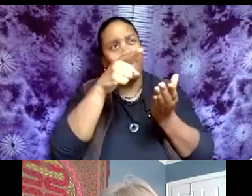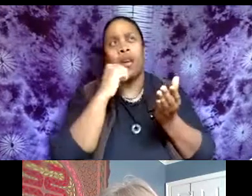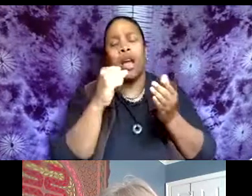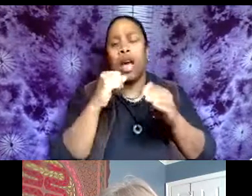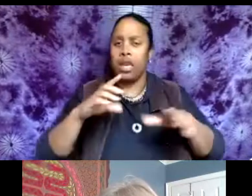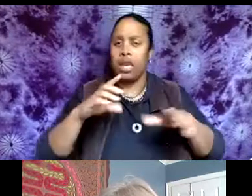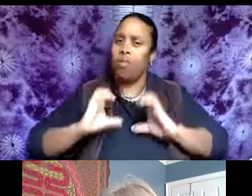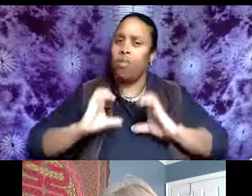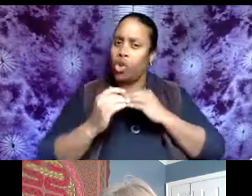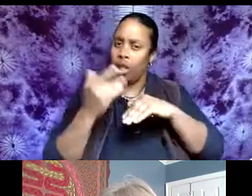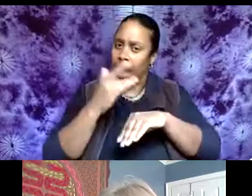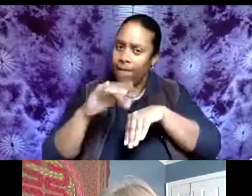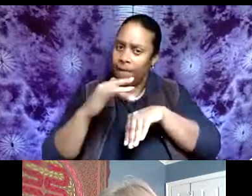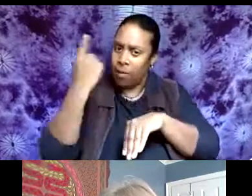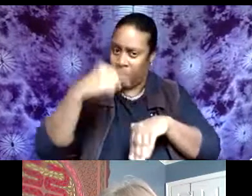my